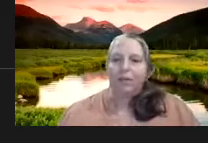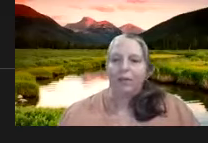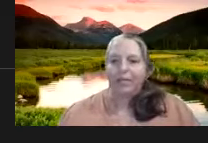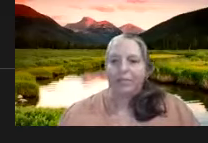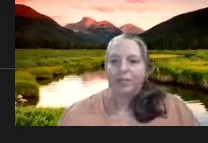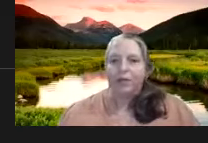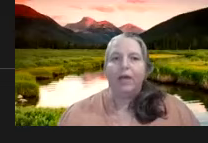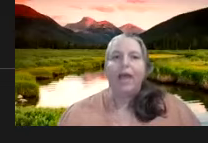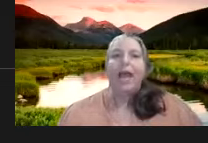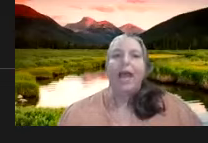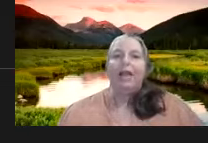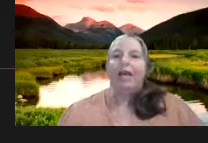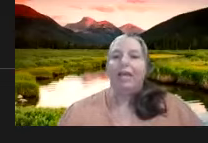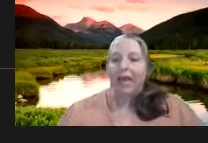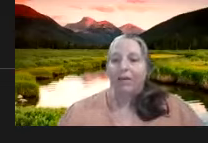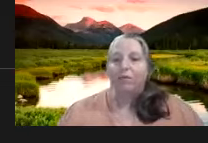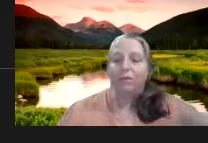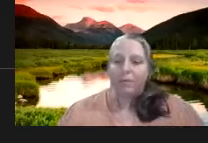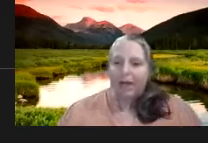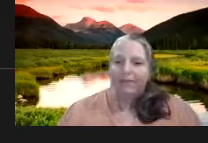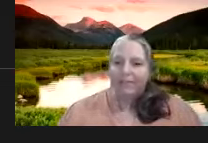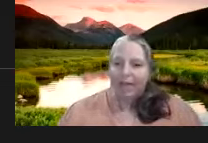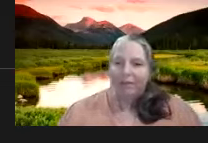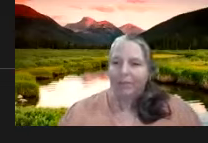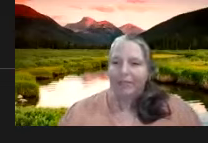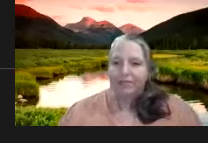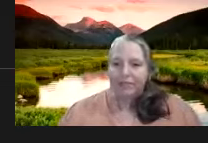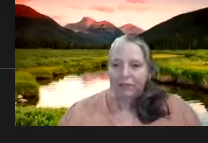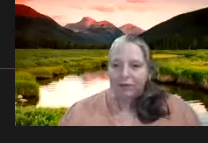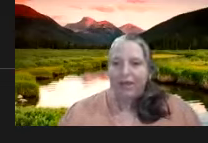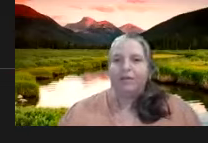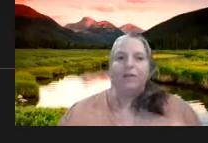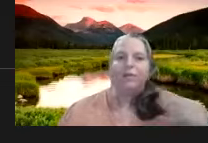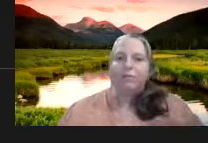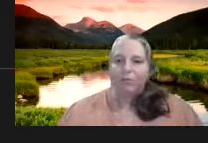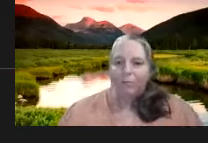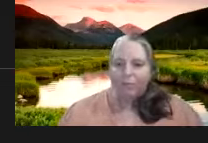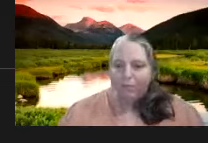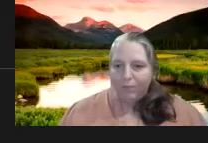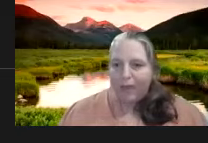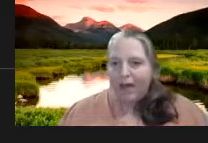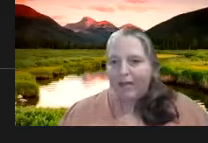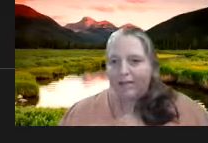you think we need to do? And again, remember kind of the time and place of this survey.